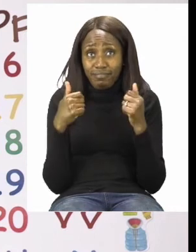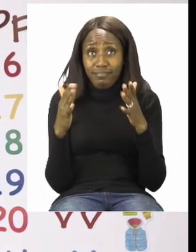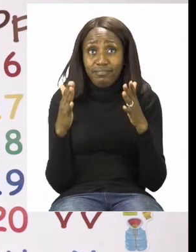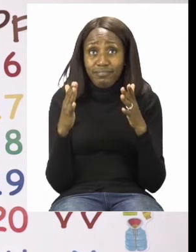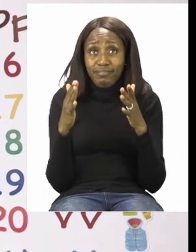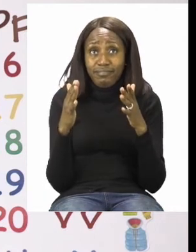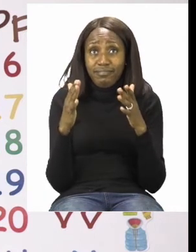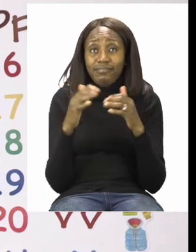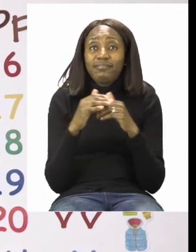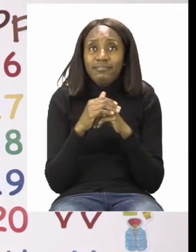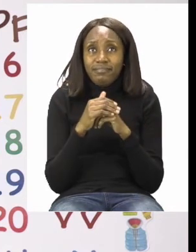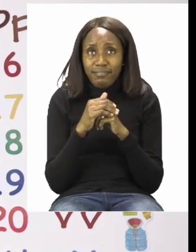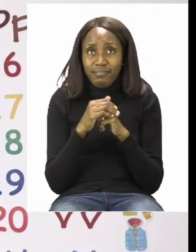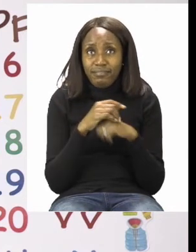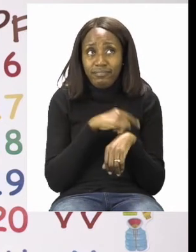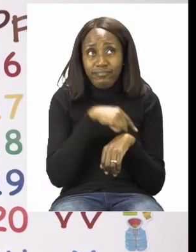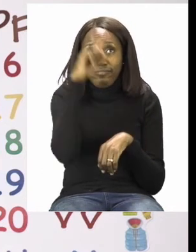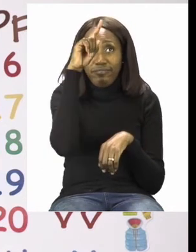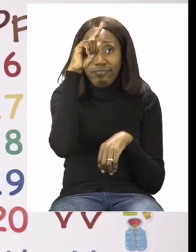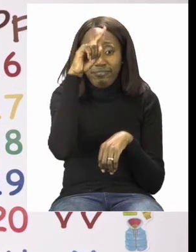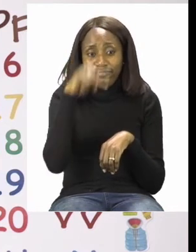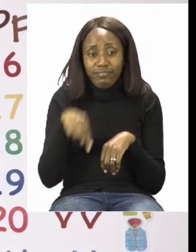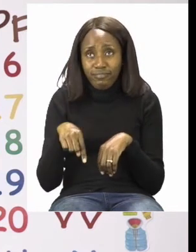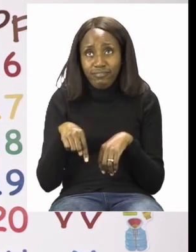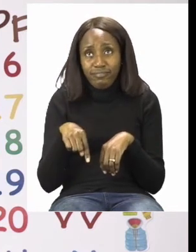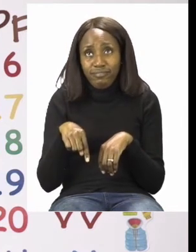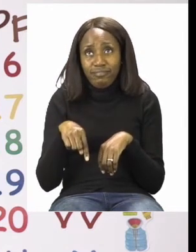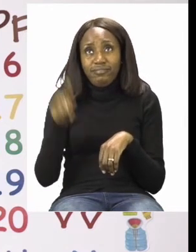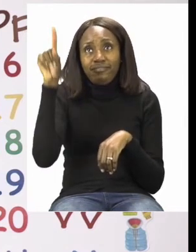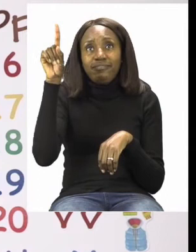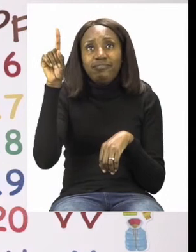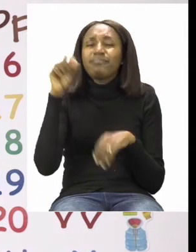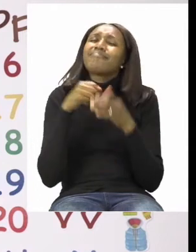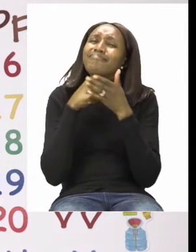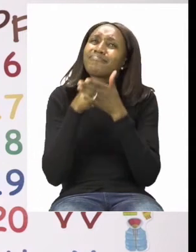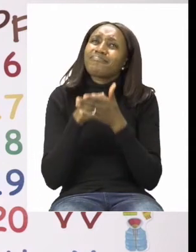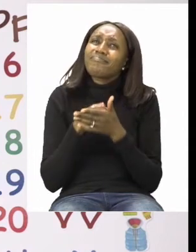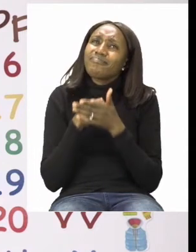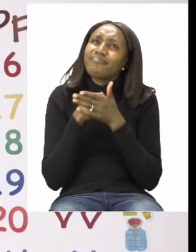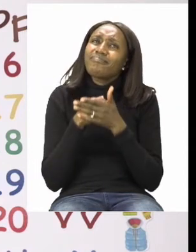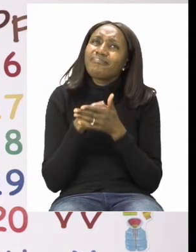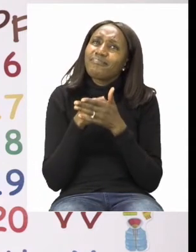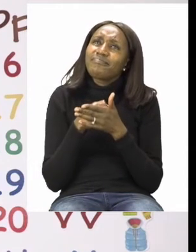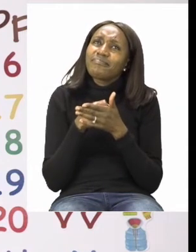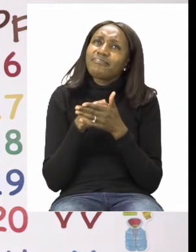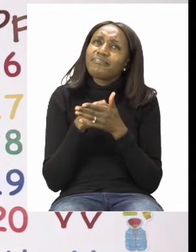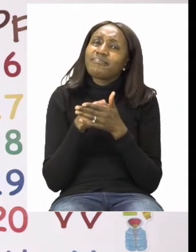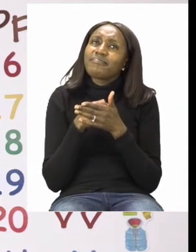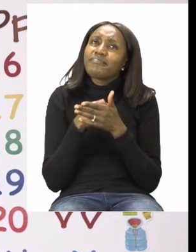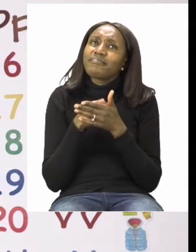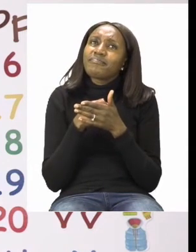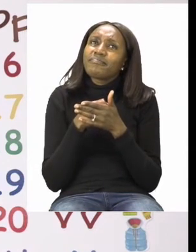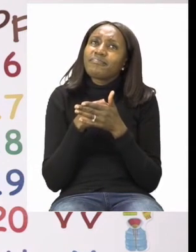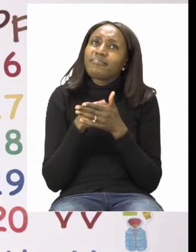going up and down. Try hard when you get to the pointy edges not to make